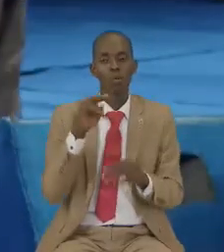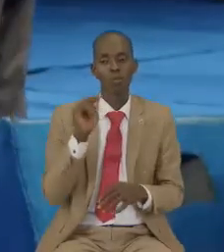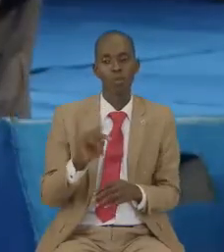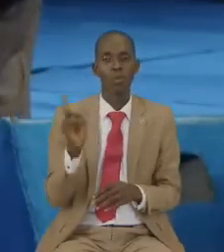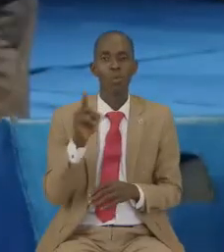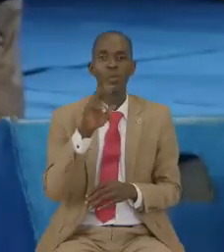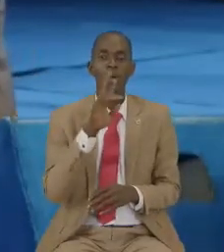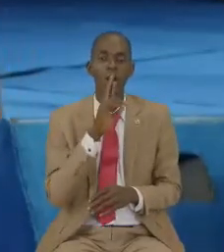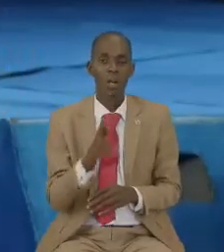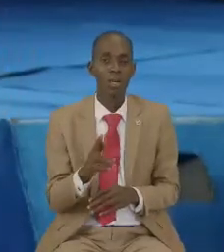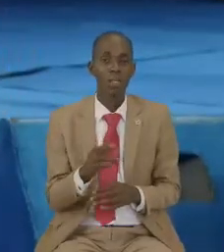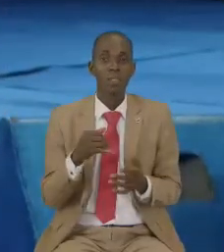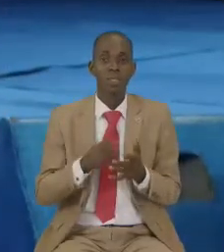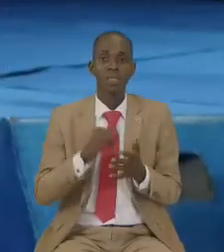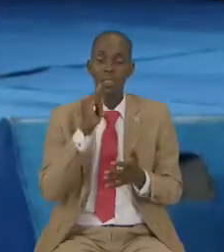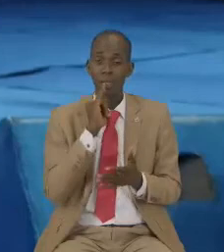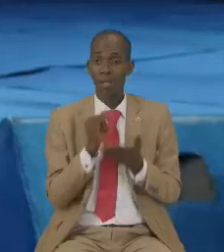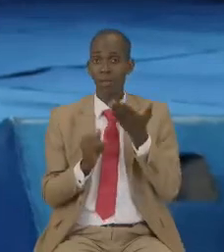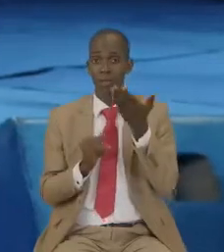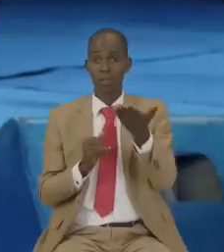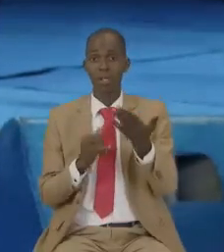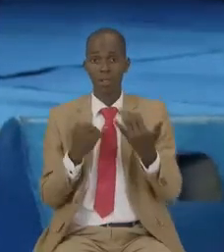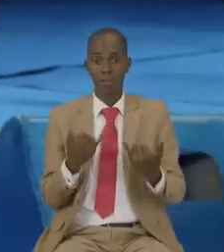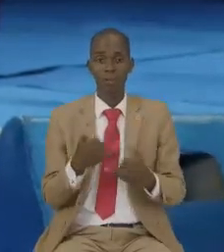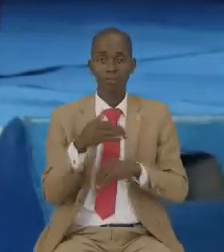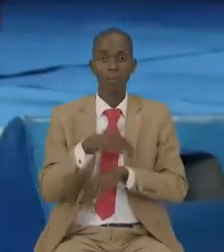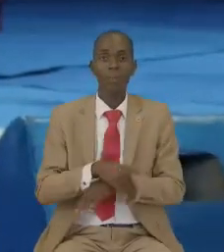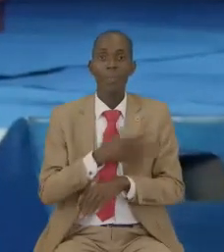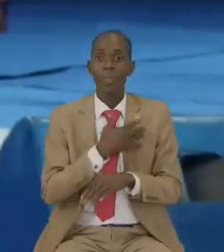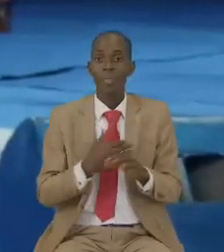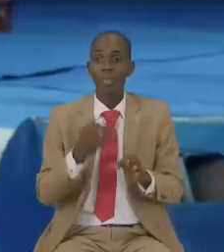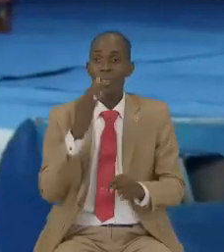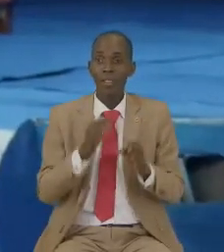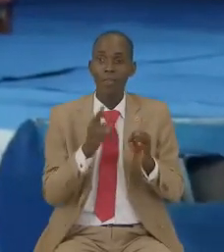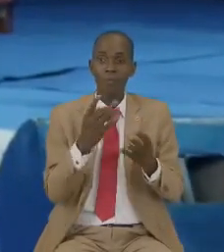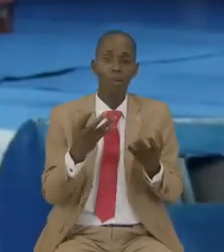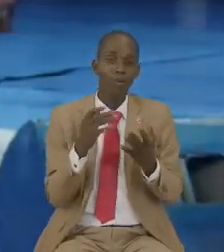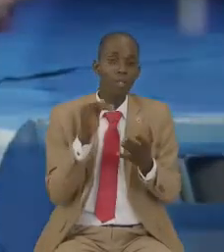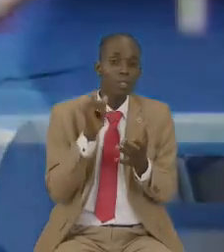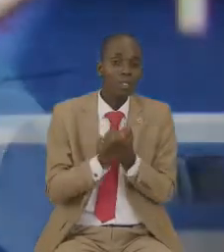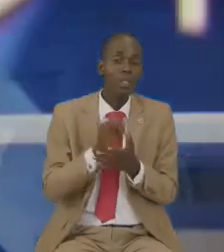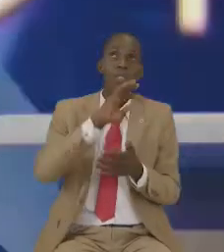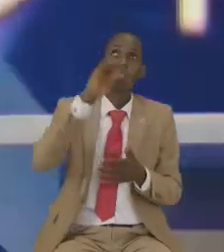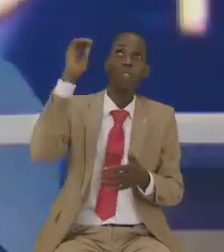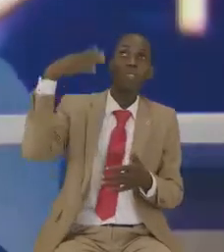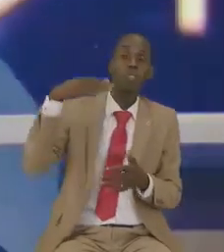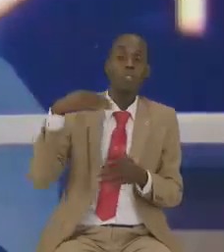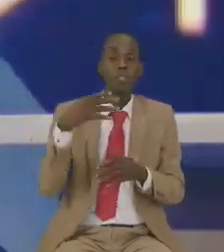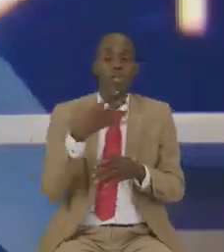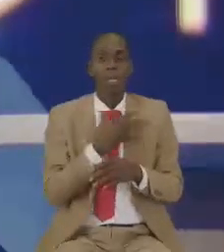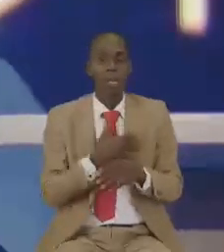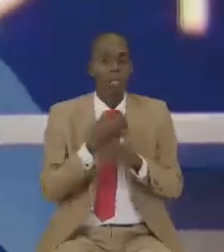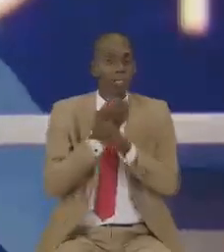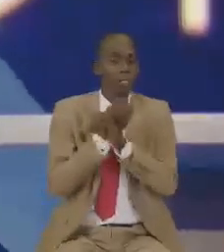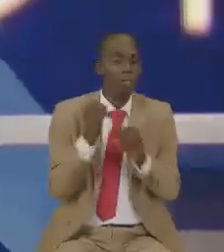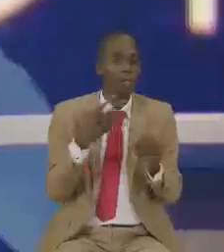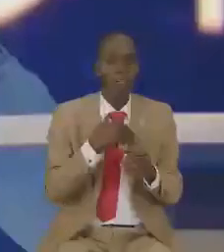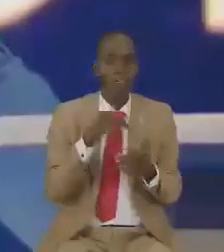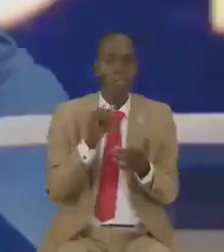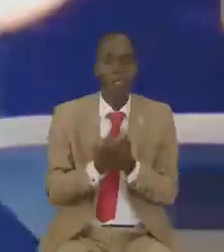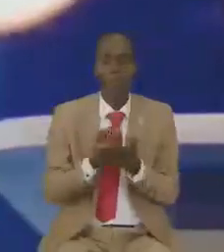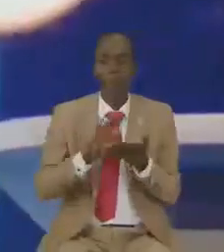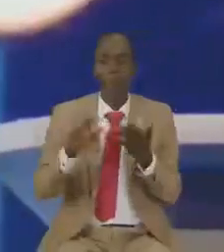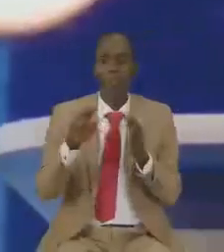where you are, is available tonight. And if you want that grace and that salvation and that forgiveness and